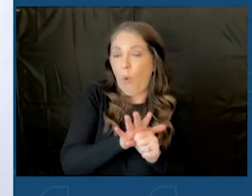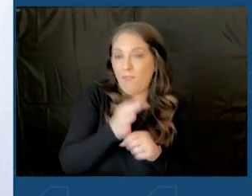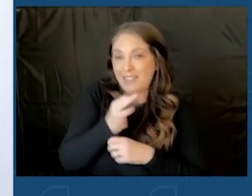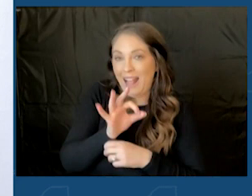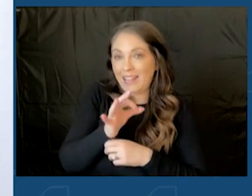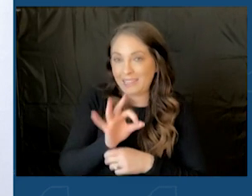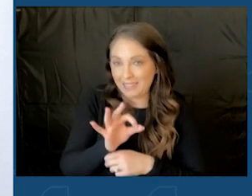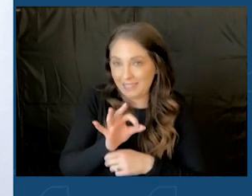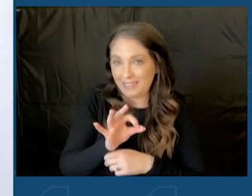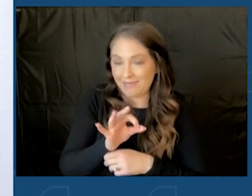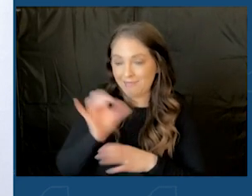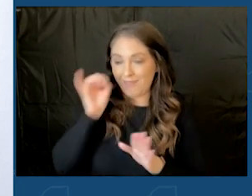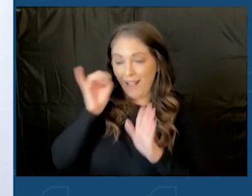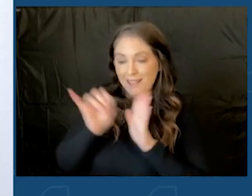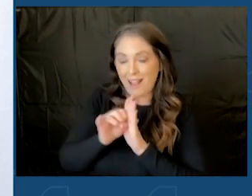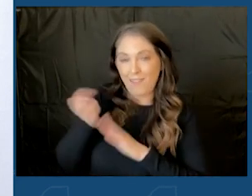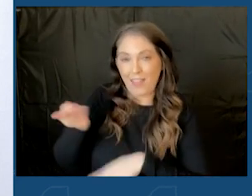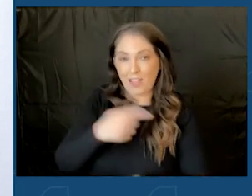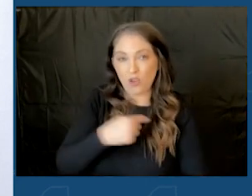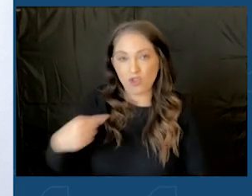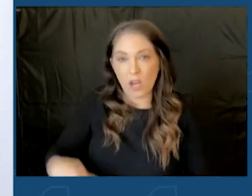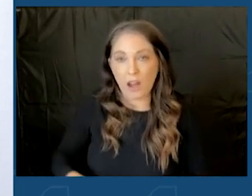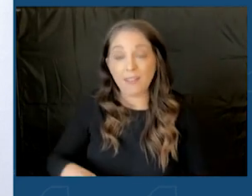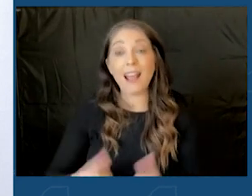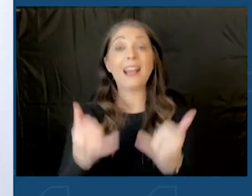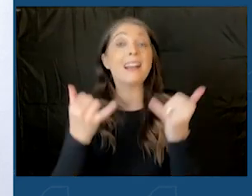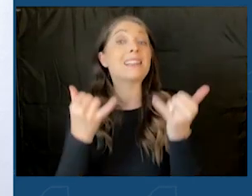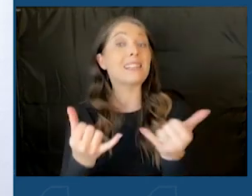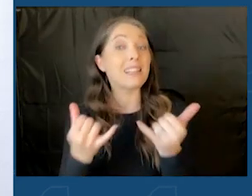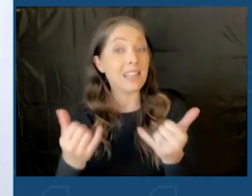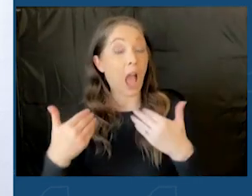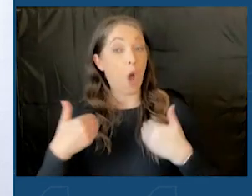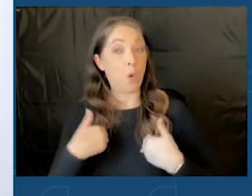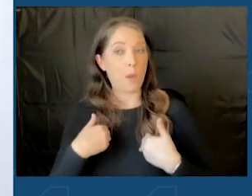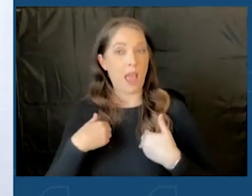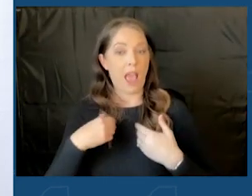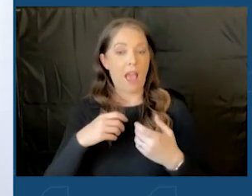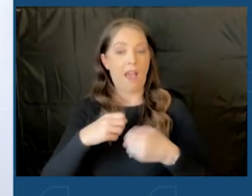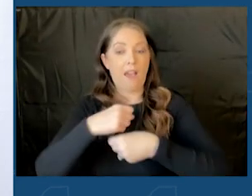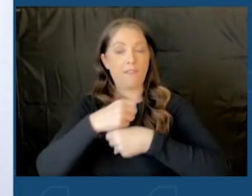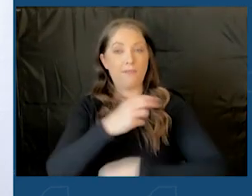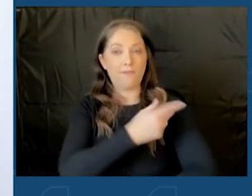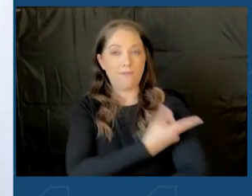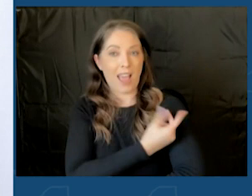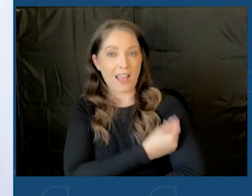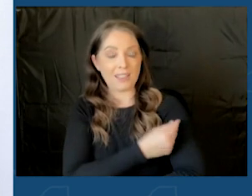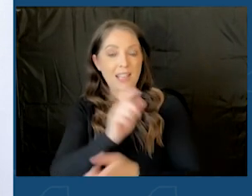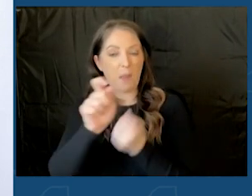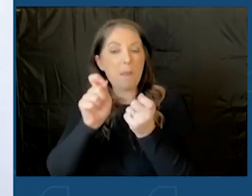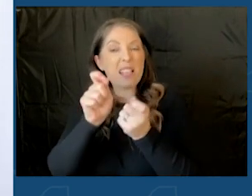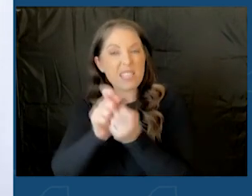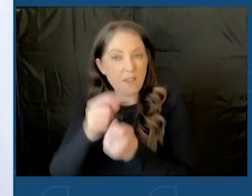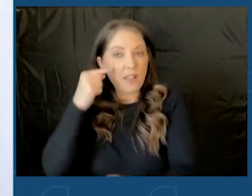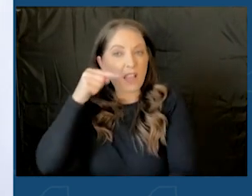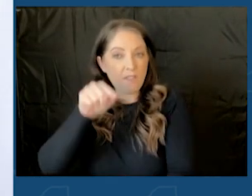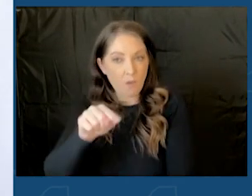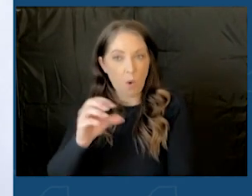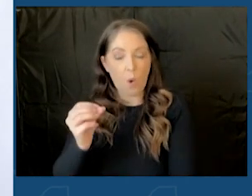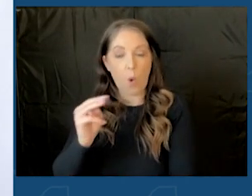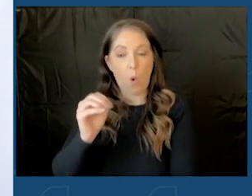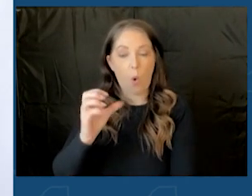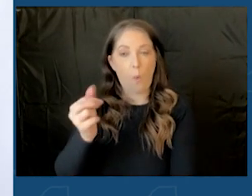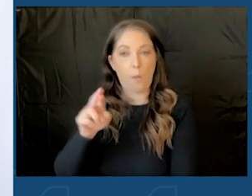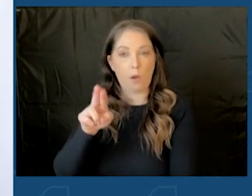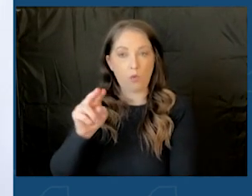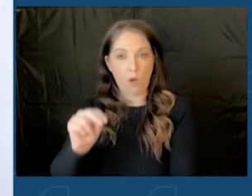China. Now we have a vaccine that is tailored to the circulating variant, and we have a lot of confidence this will bring